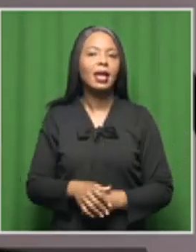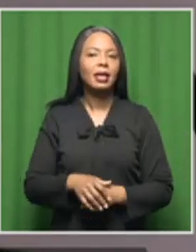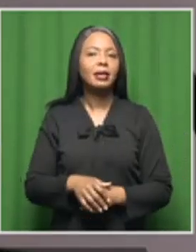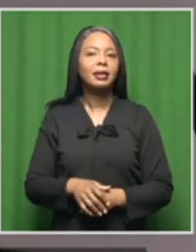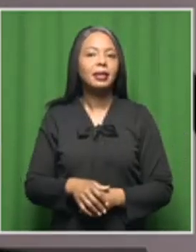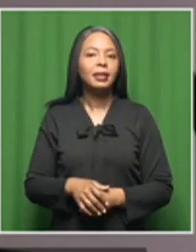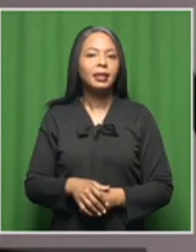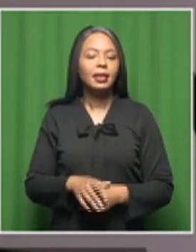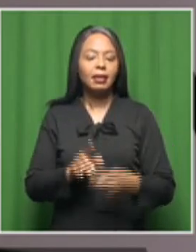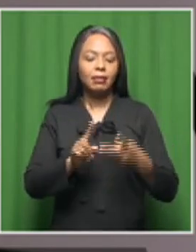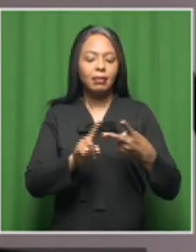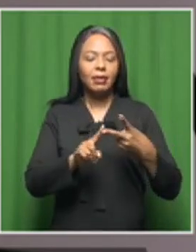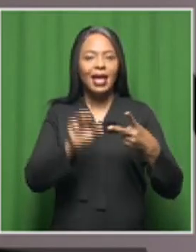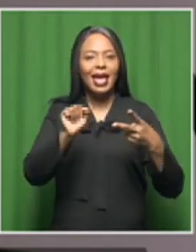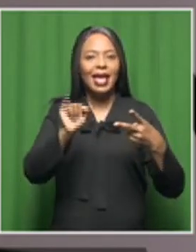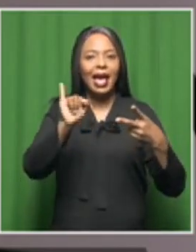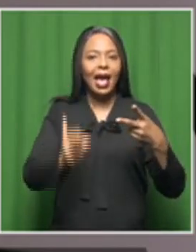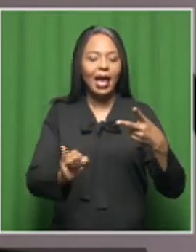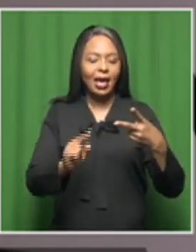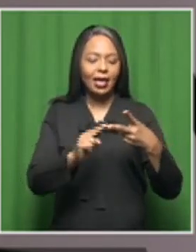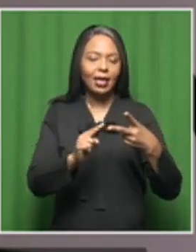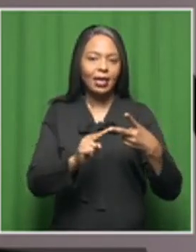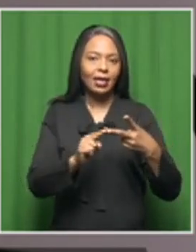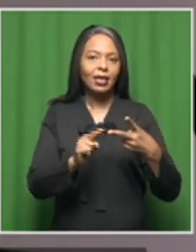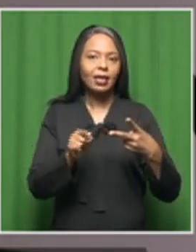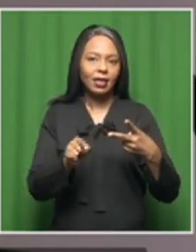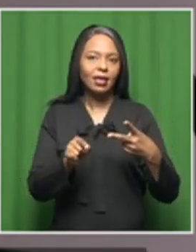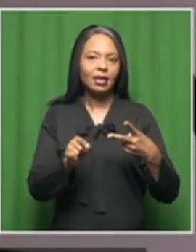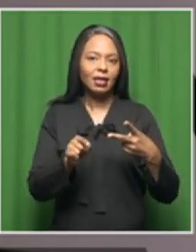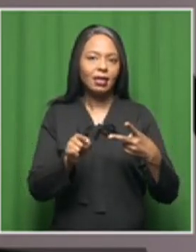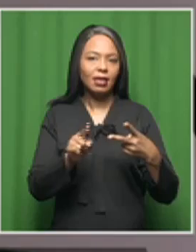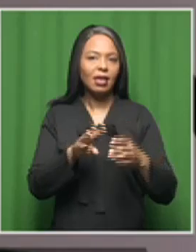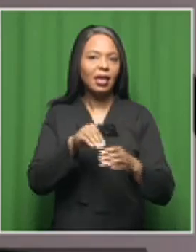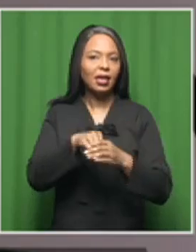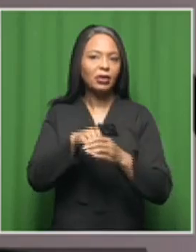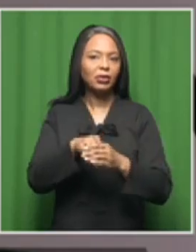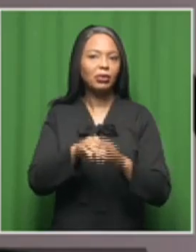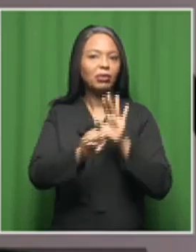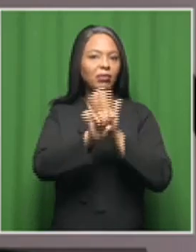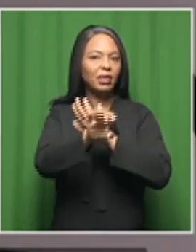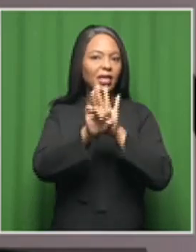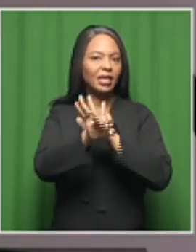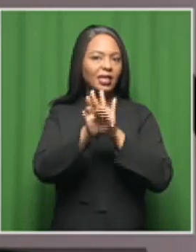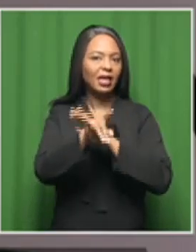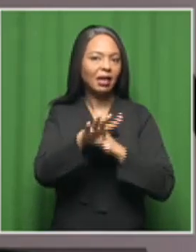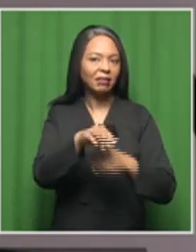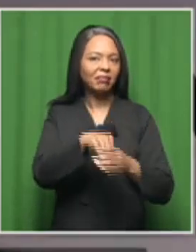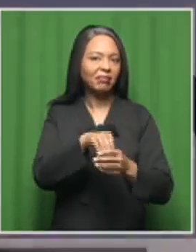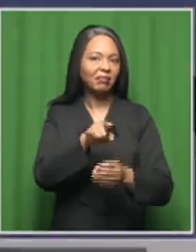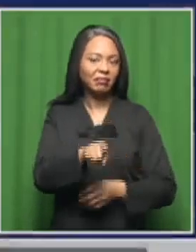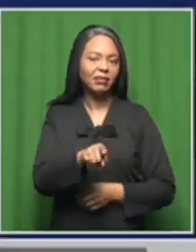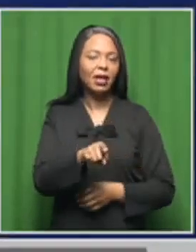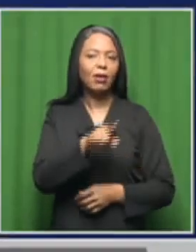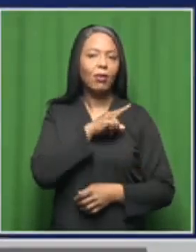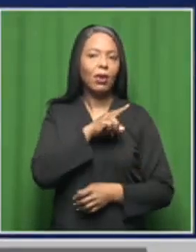about AI and the media. And there are lots of issues ranging from protection of